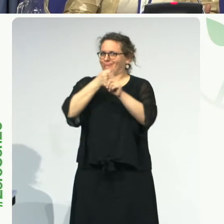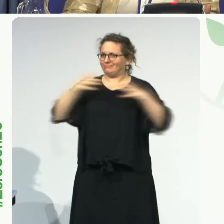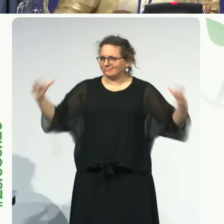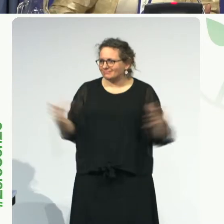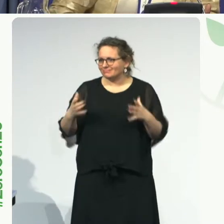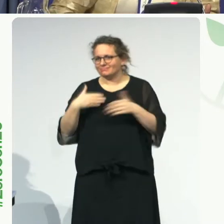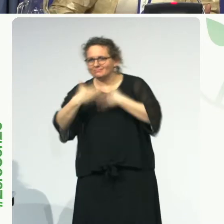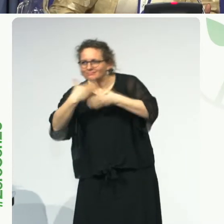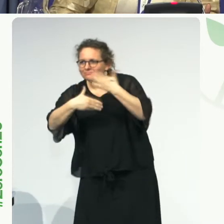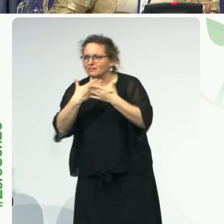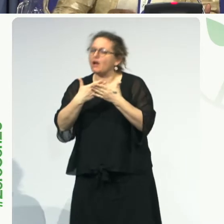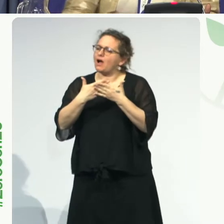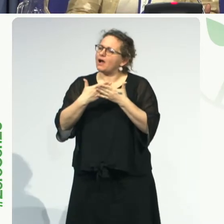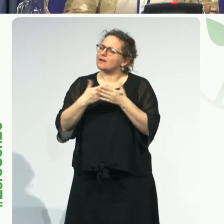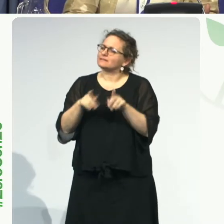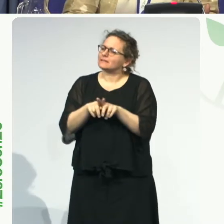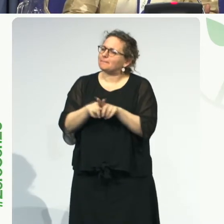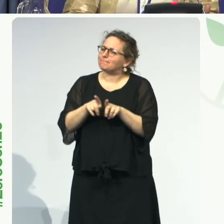skills training.